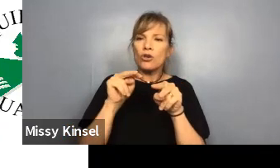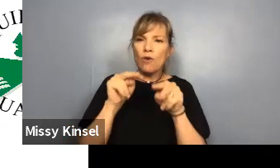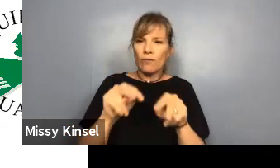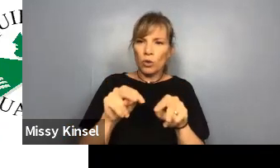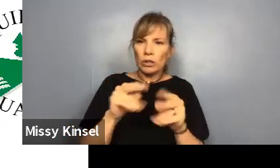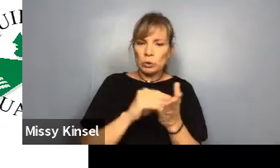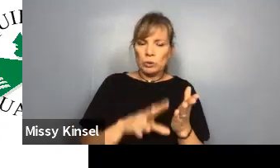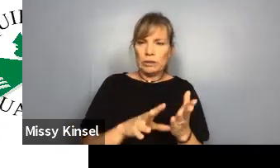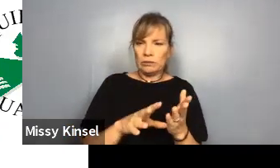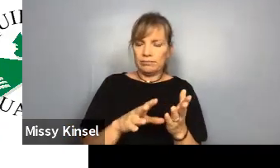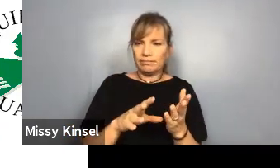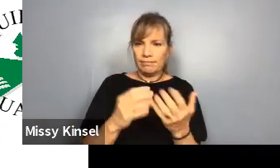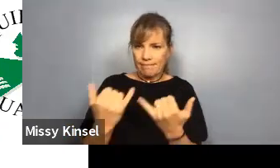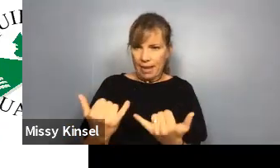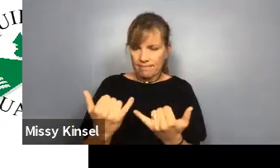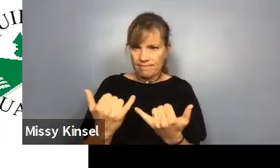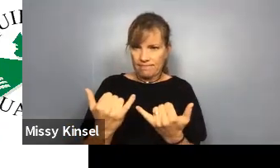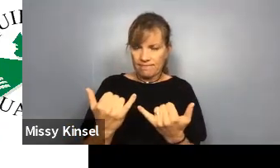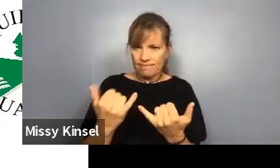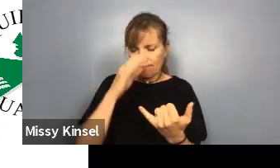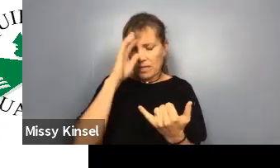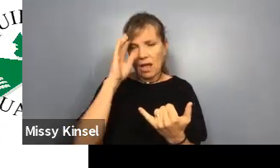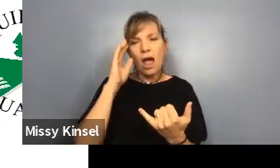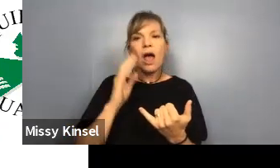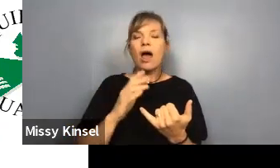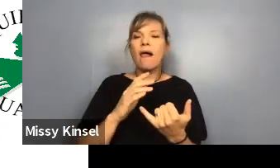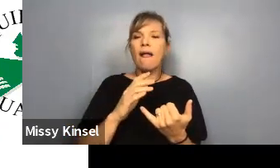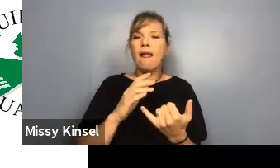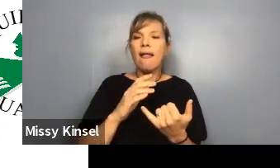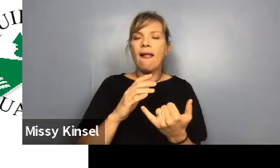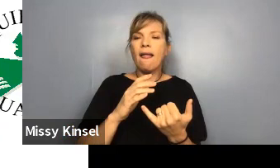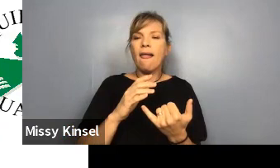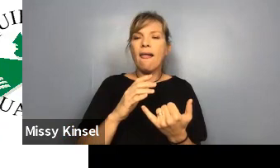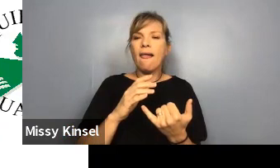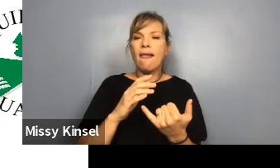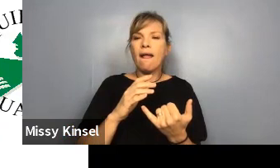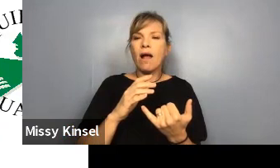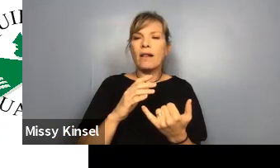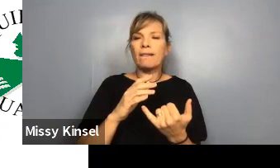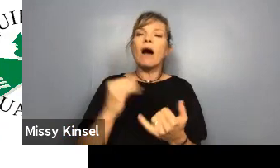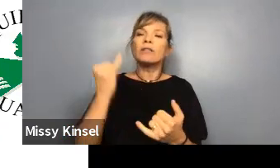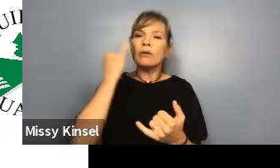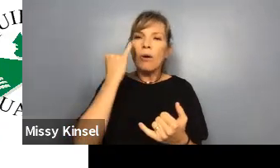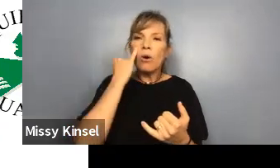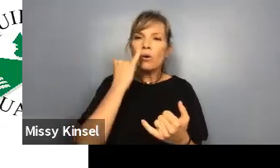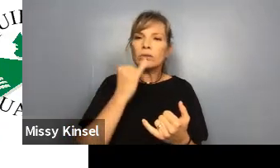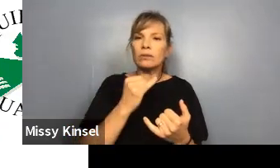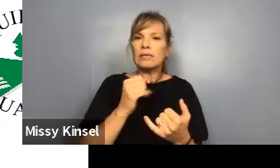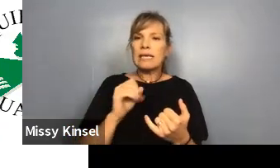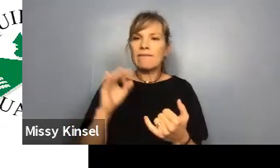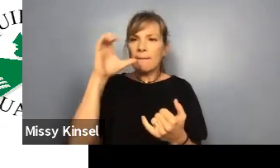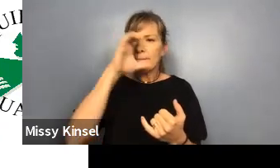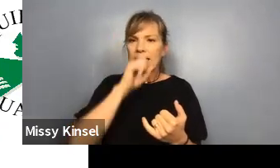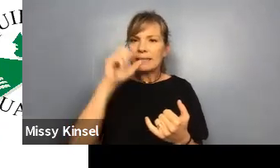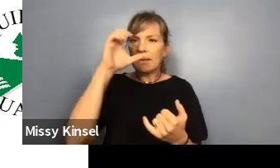student is and then where they are if they miss any services. So if there's any sort